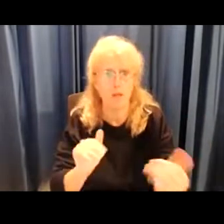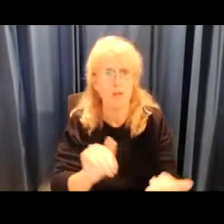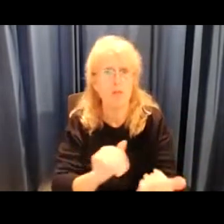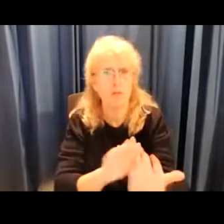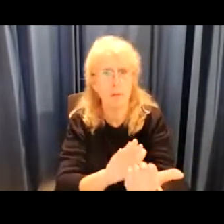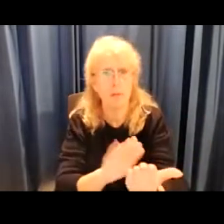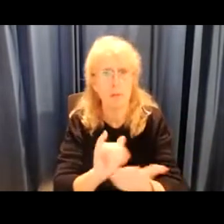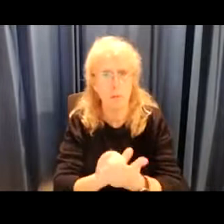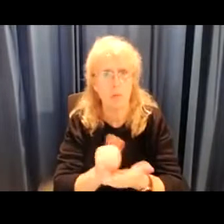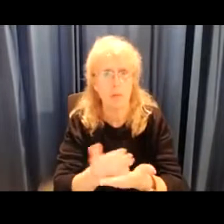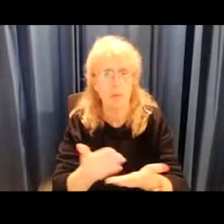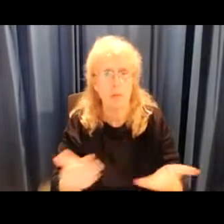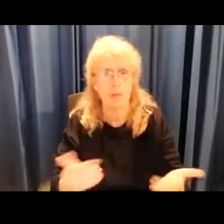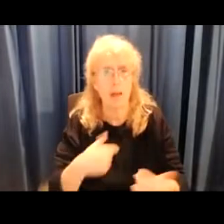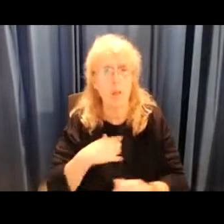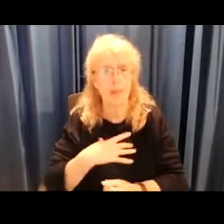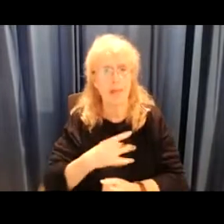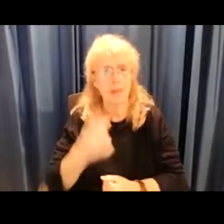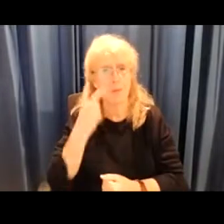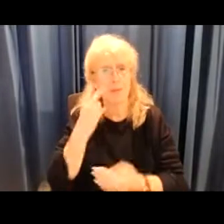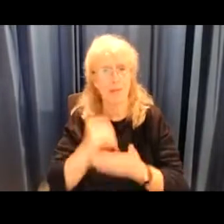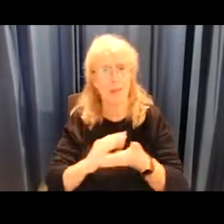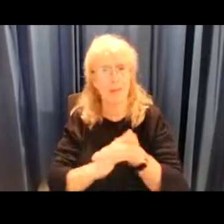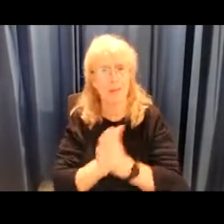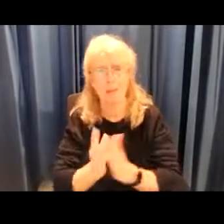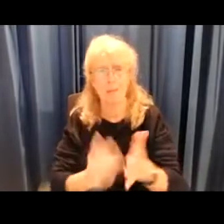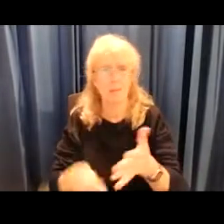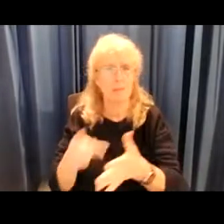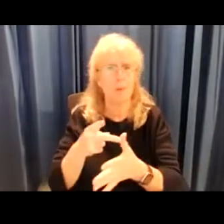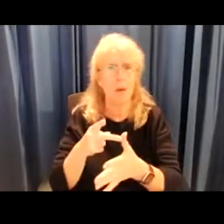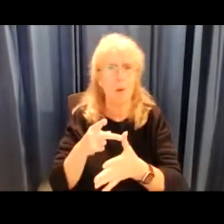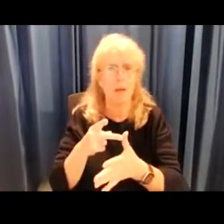become a priority. And I think the tree thing is one of